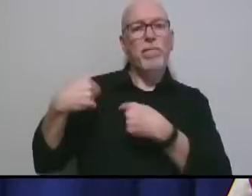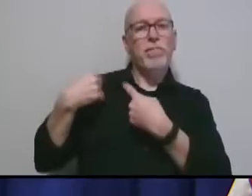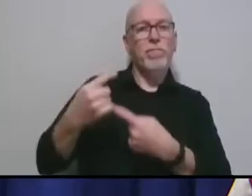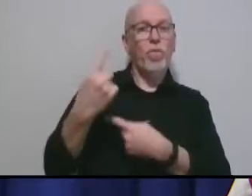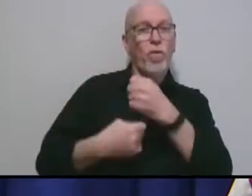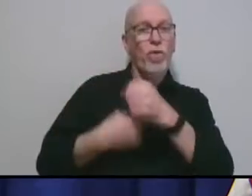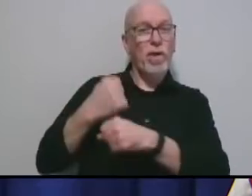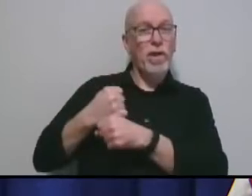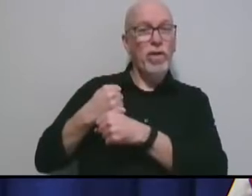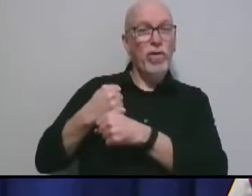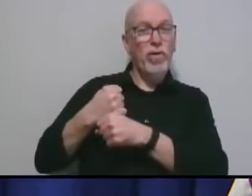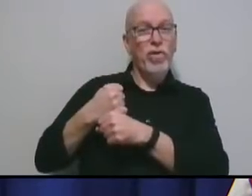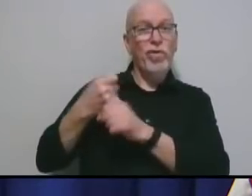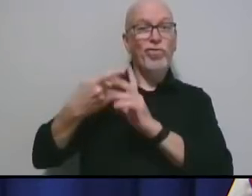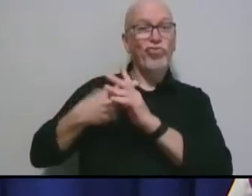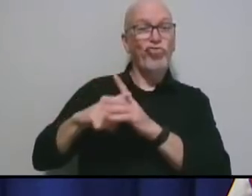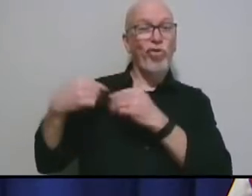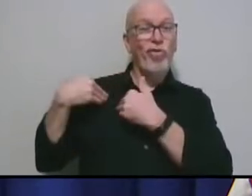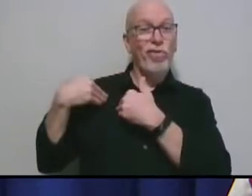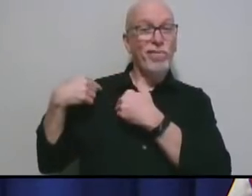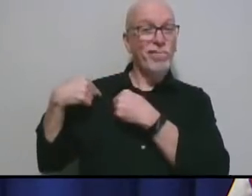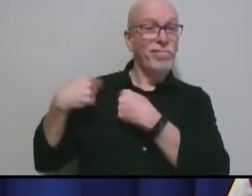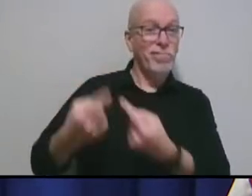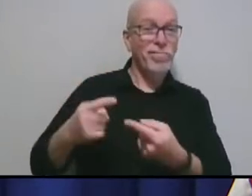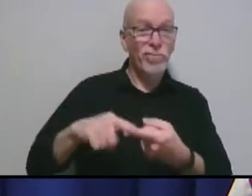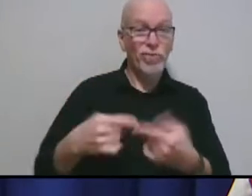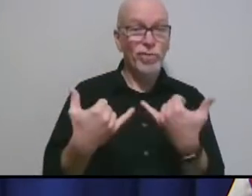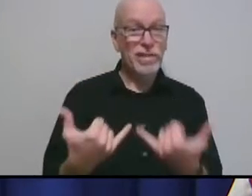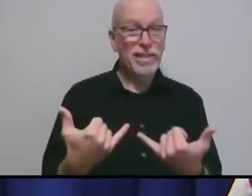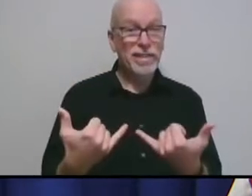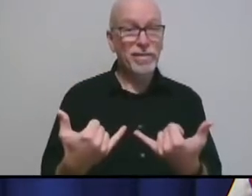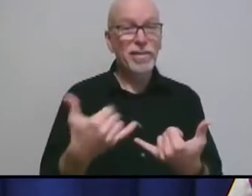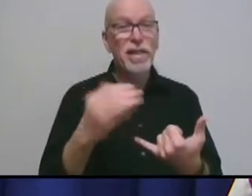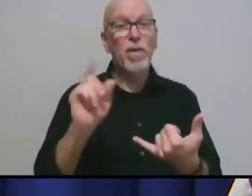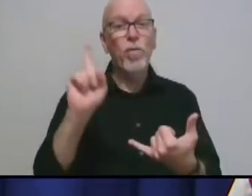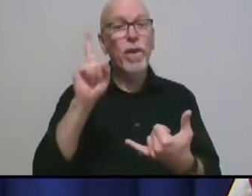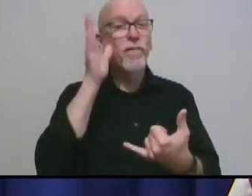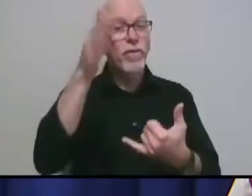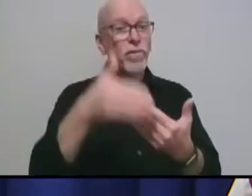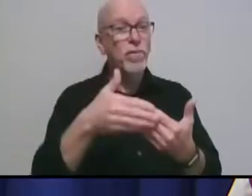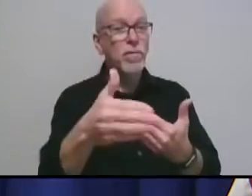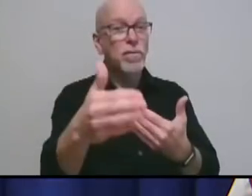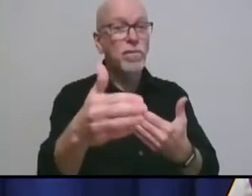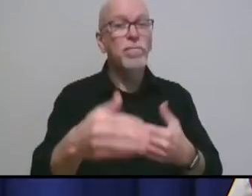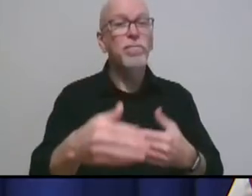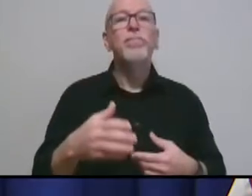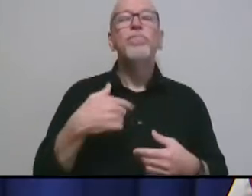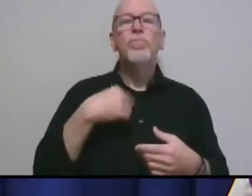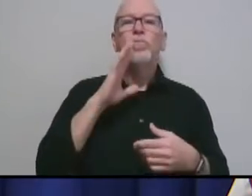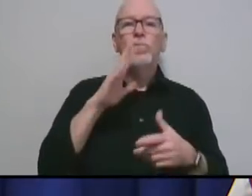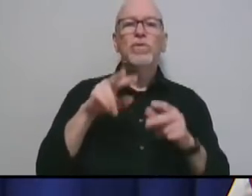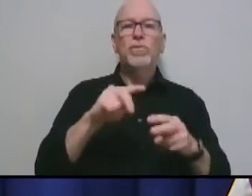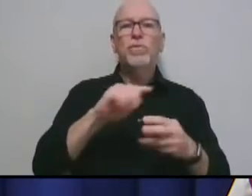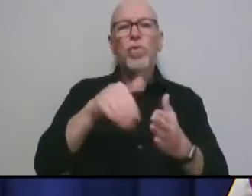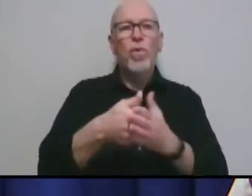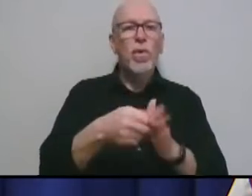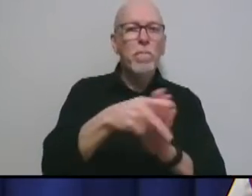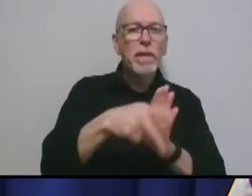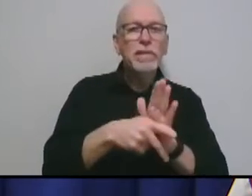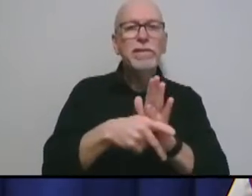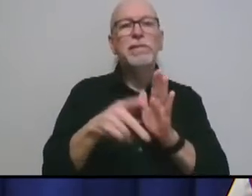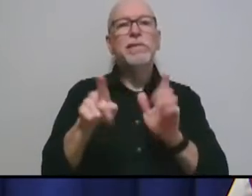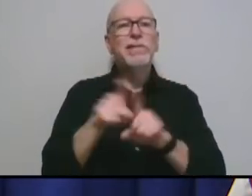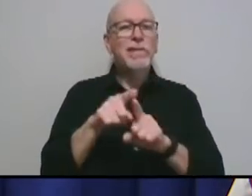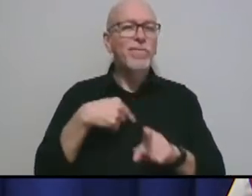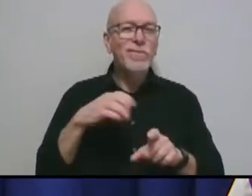year, where we currently are, and where we're going. And that we'll look at all of our policies as we do every